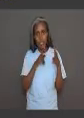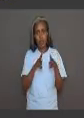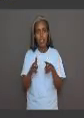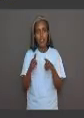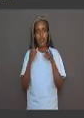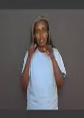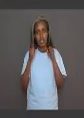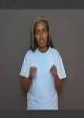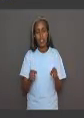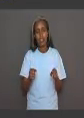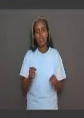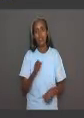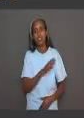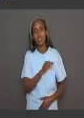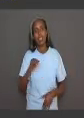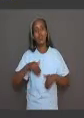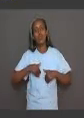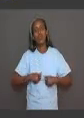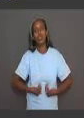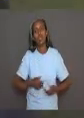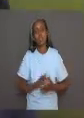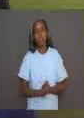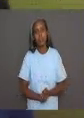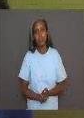strengths and weaknesses.